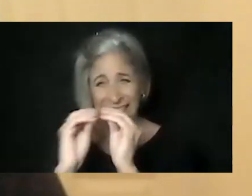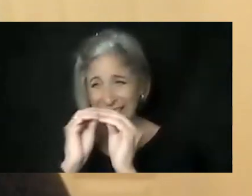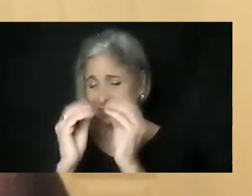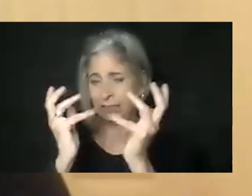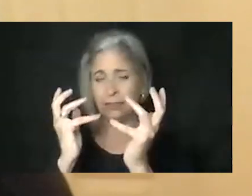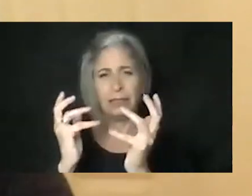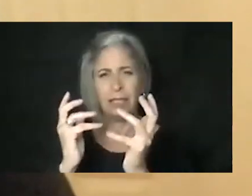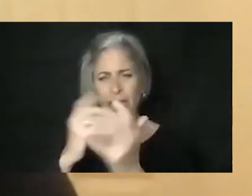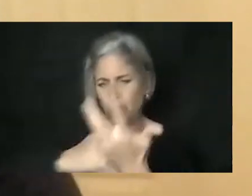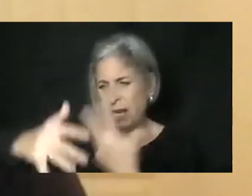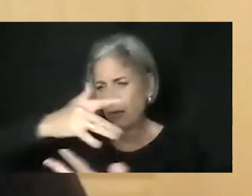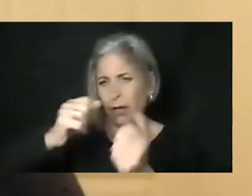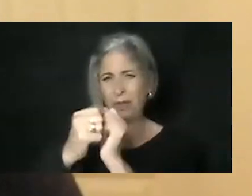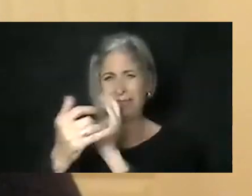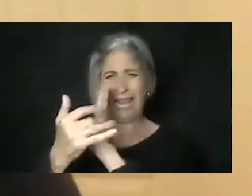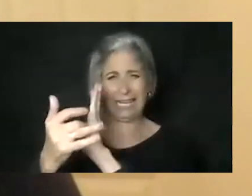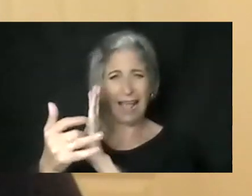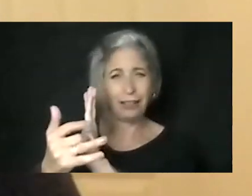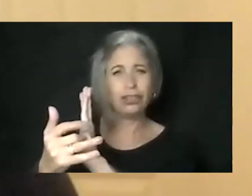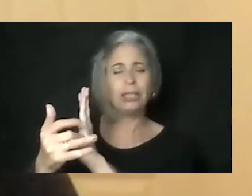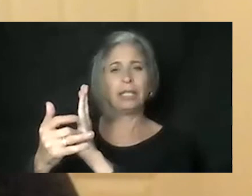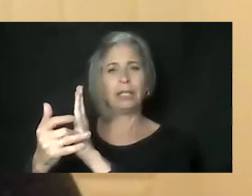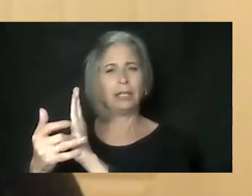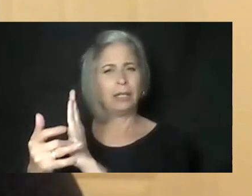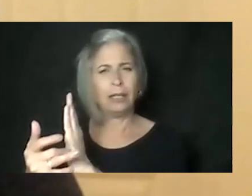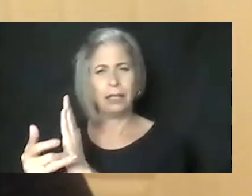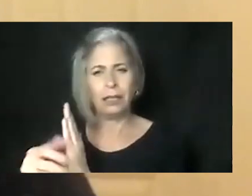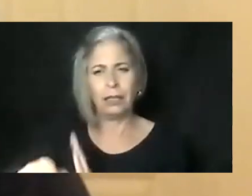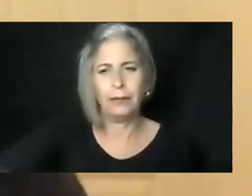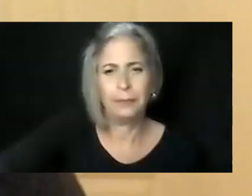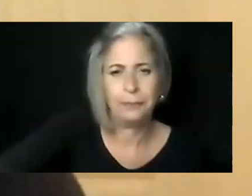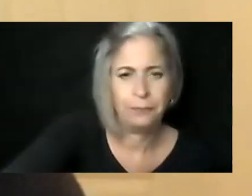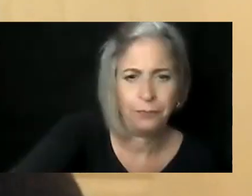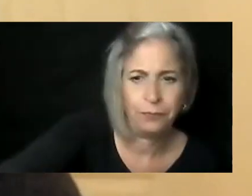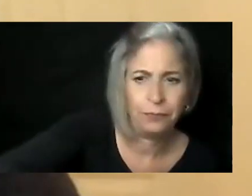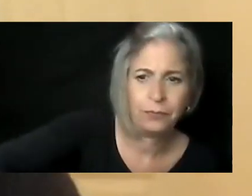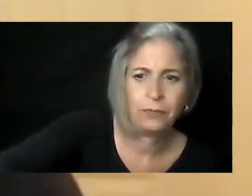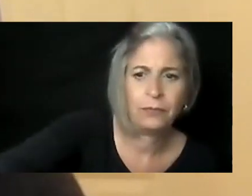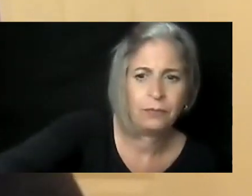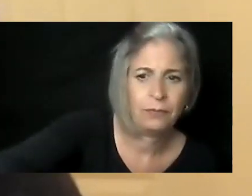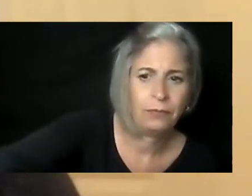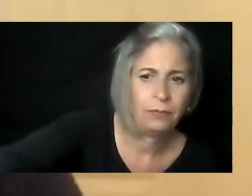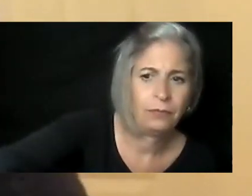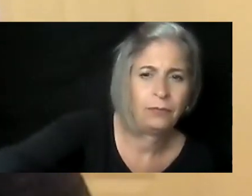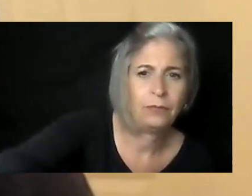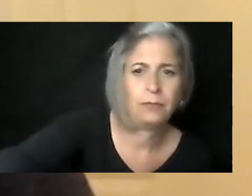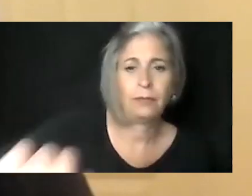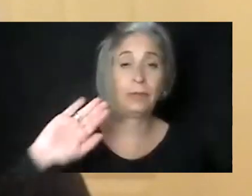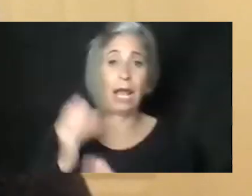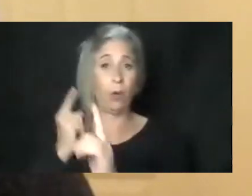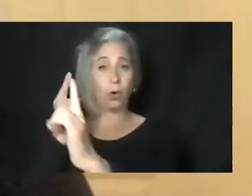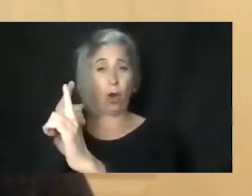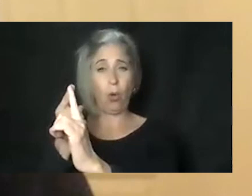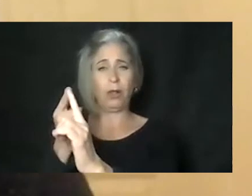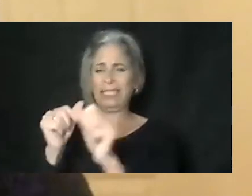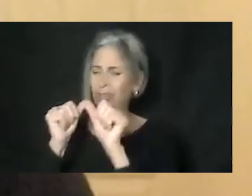how we interact with technology literally changes every year or every 6 months nowadays. So our goal with the accessibility usability scale is to